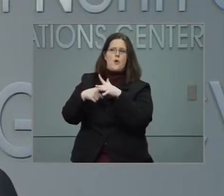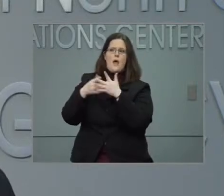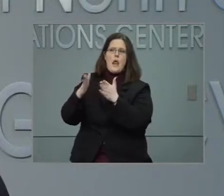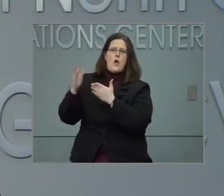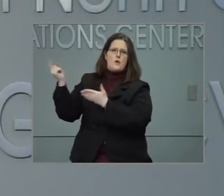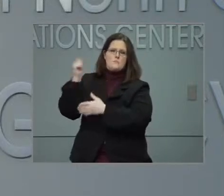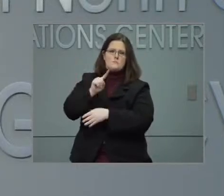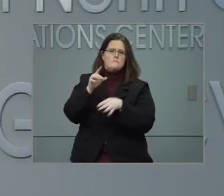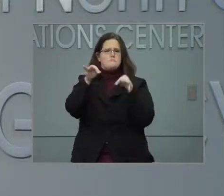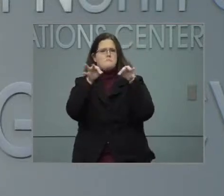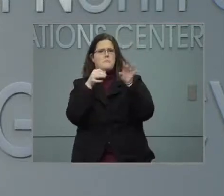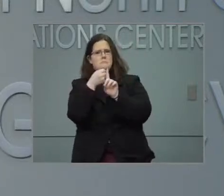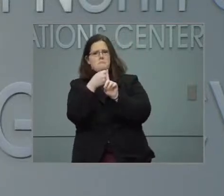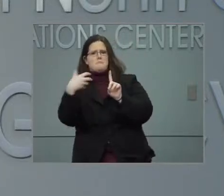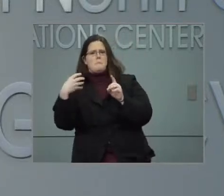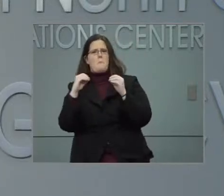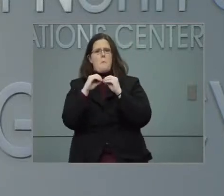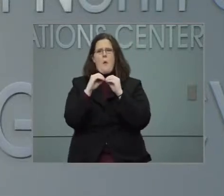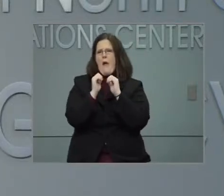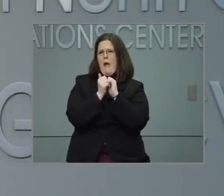vaccinated.